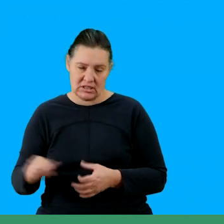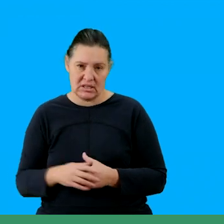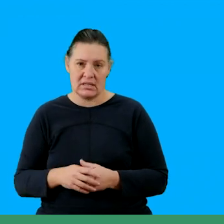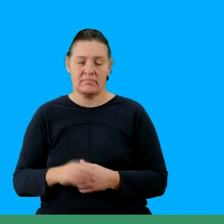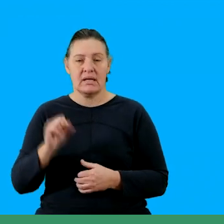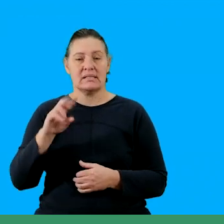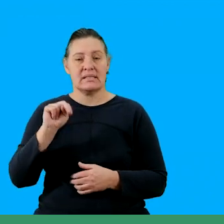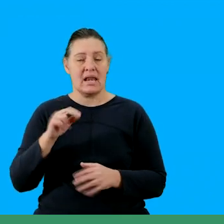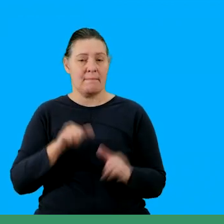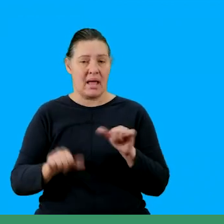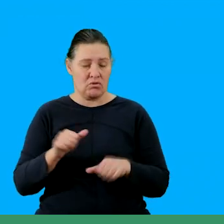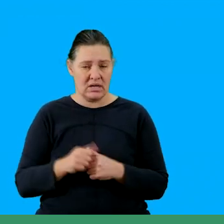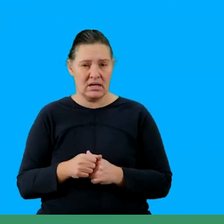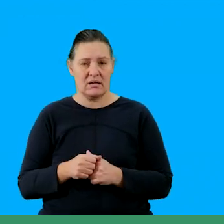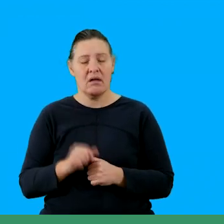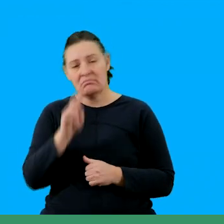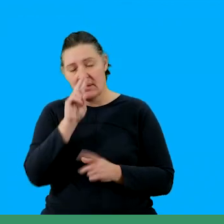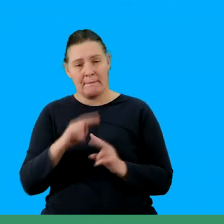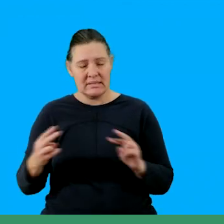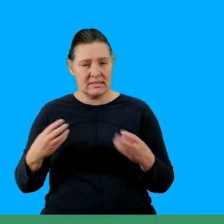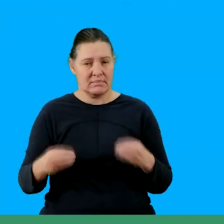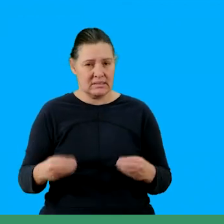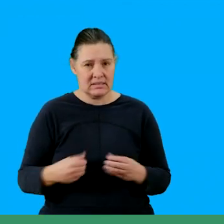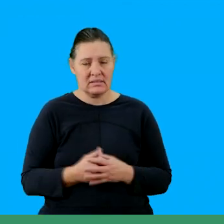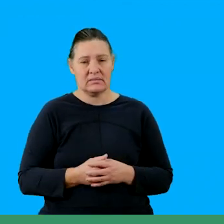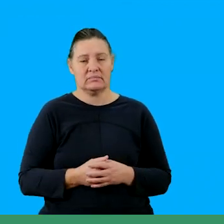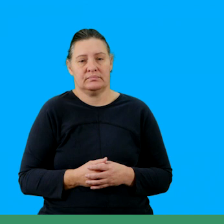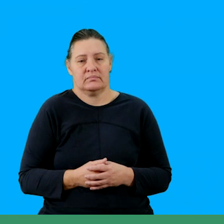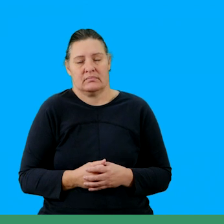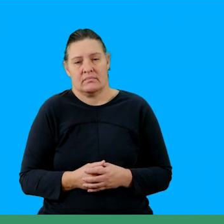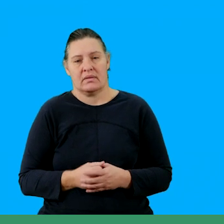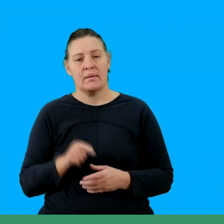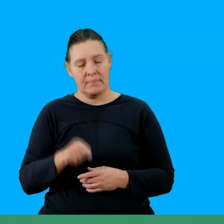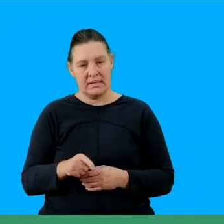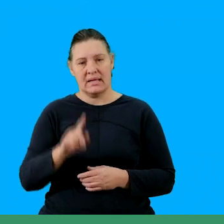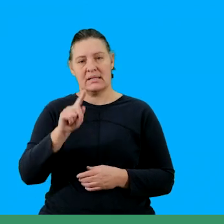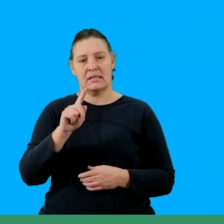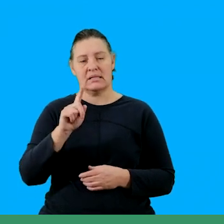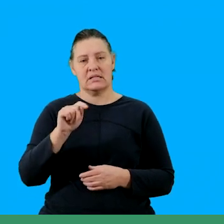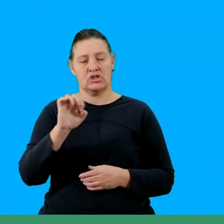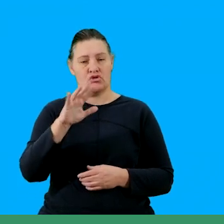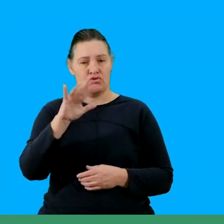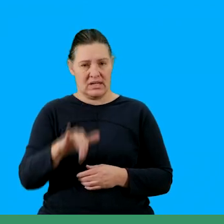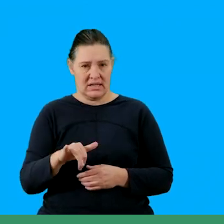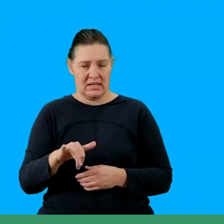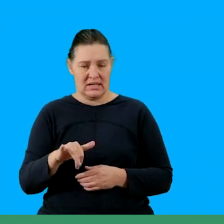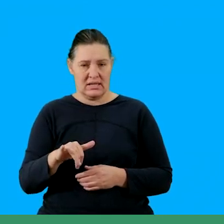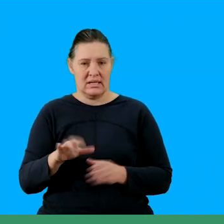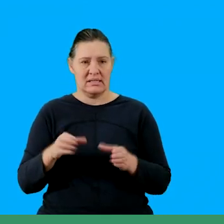So Sam Bakery, we look into the type of business or the type of industry. This should be tertiary